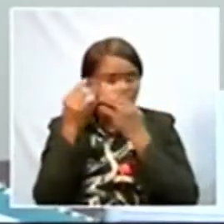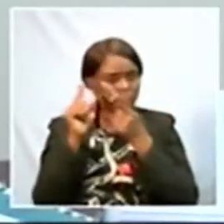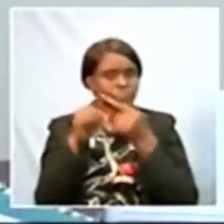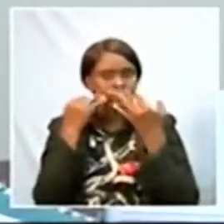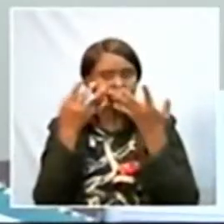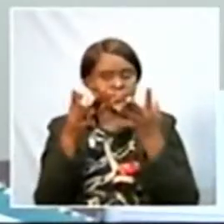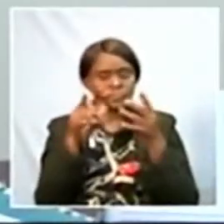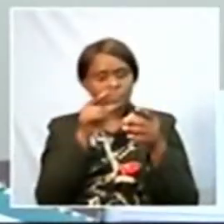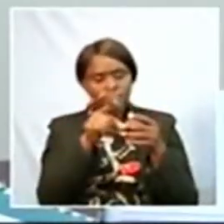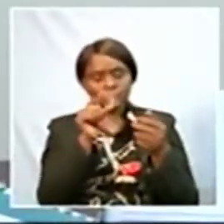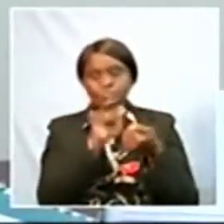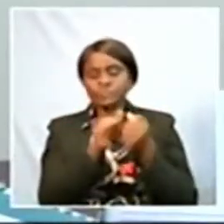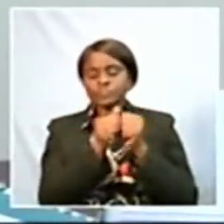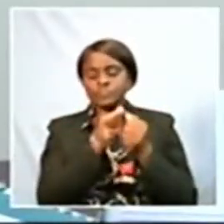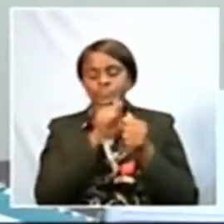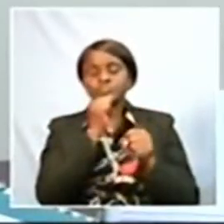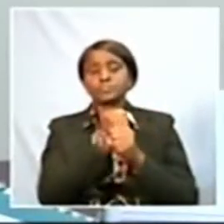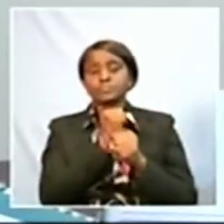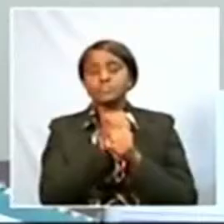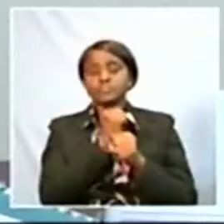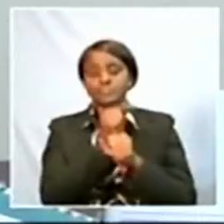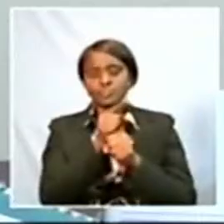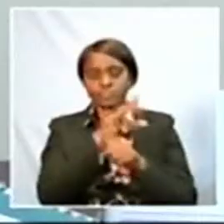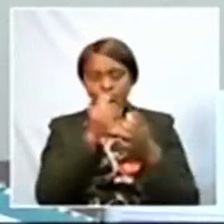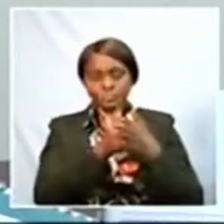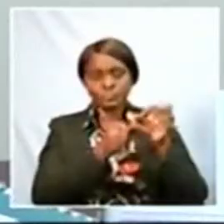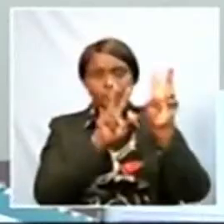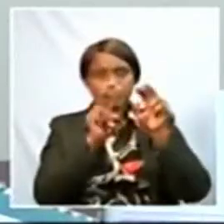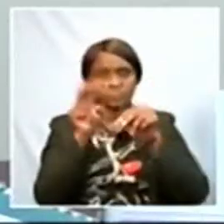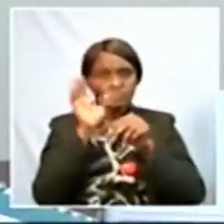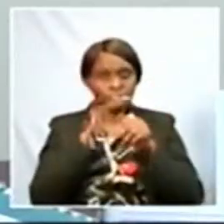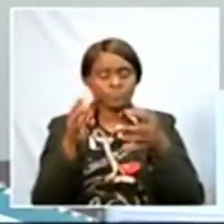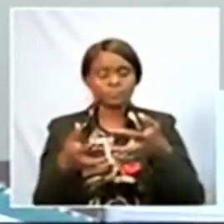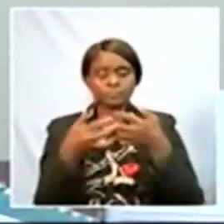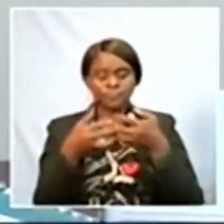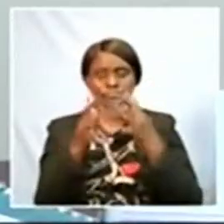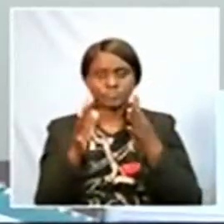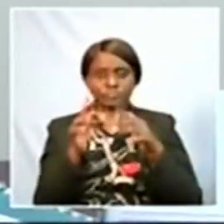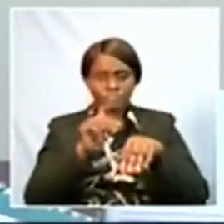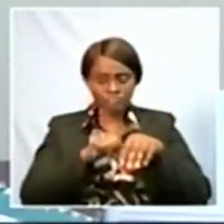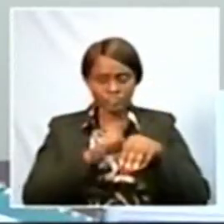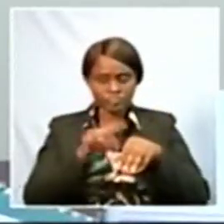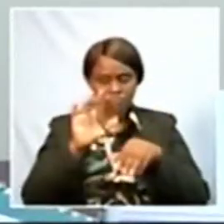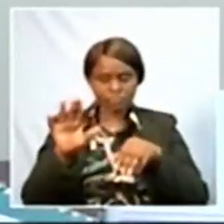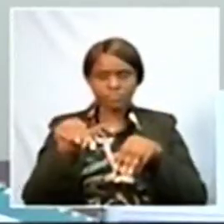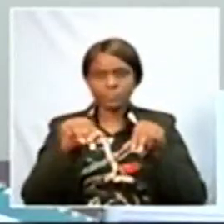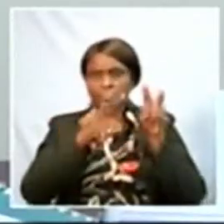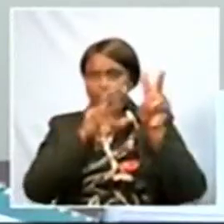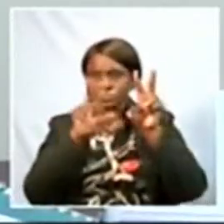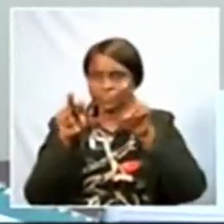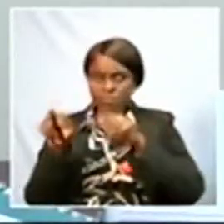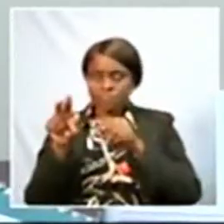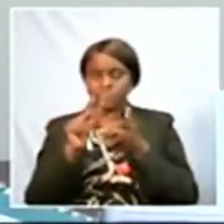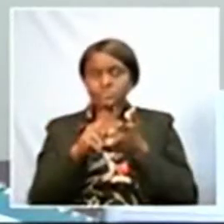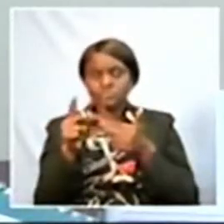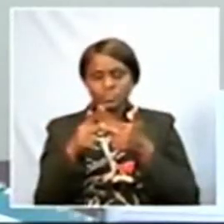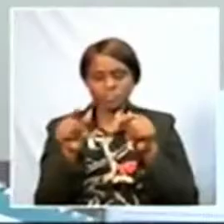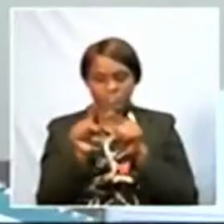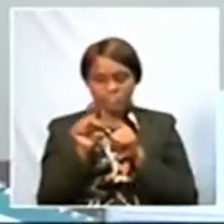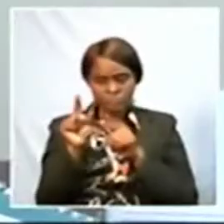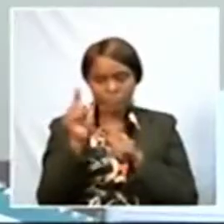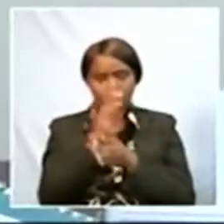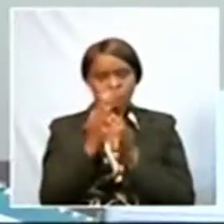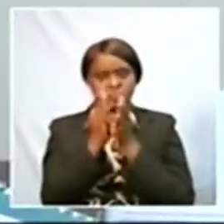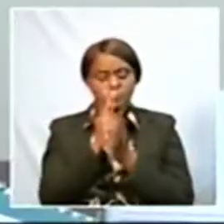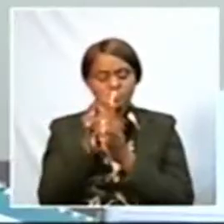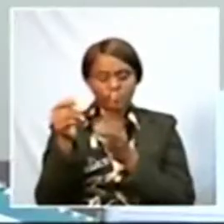that the defects on the executed works were observed by council engineers during a routine monitoring exercise, and the